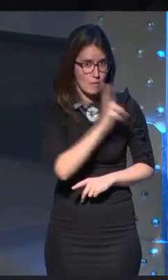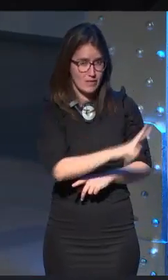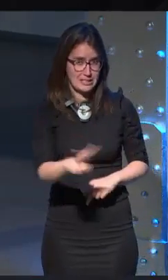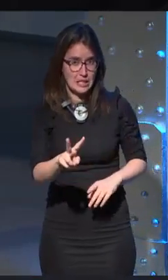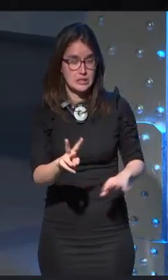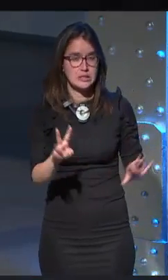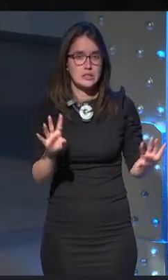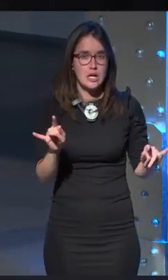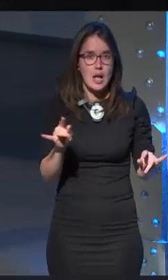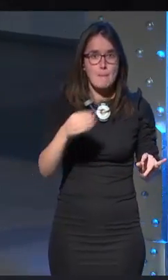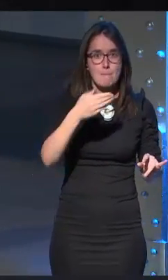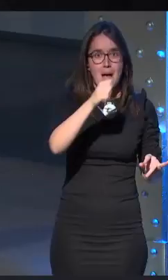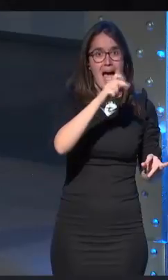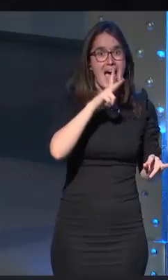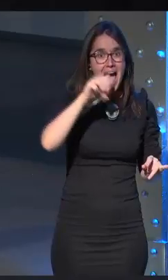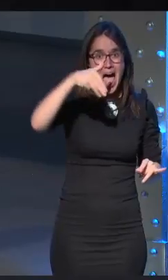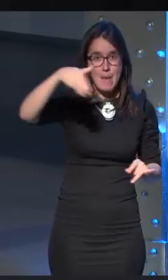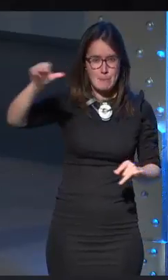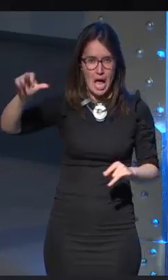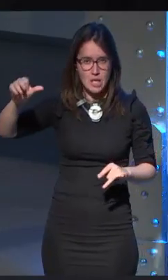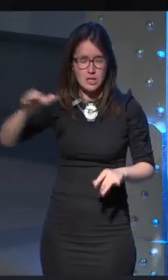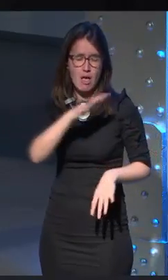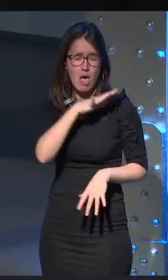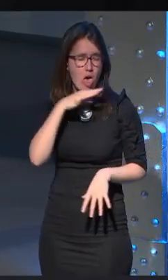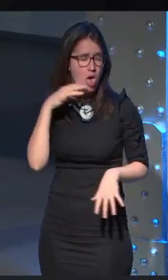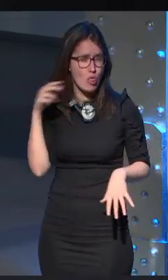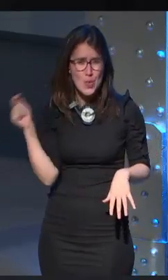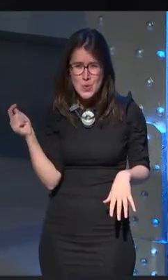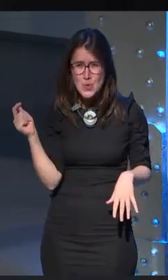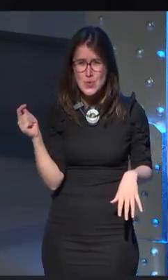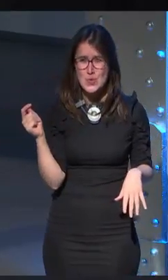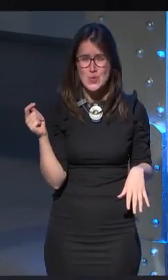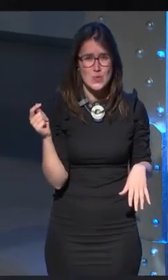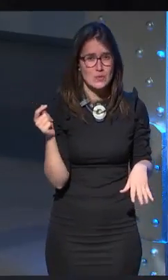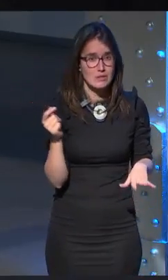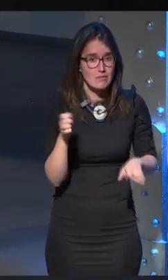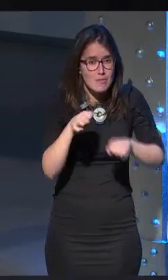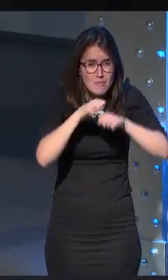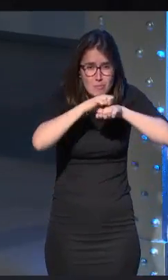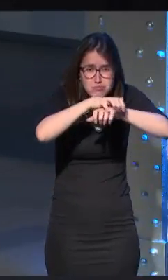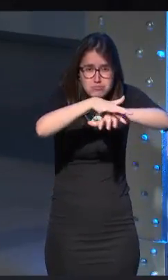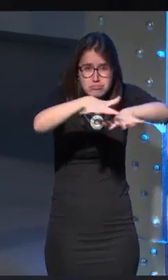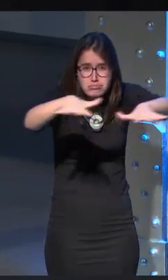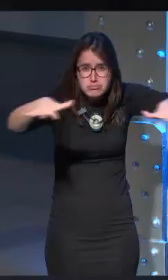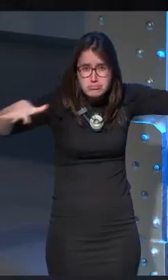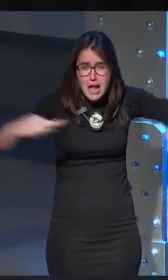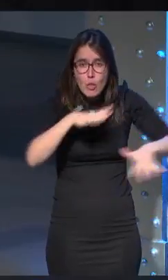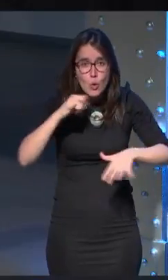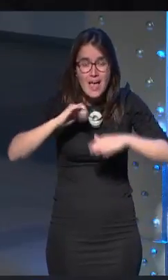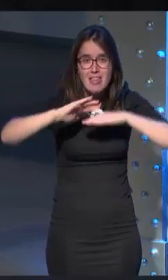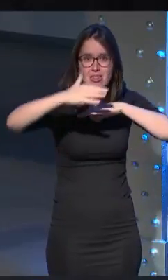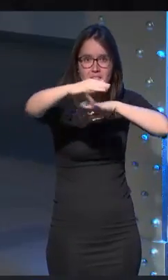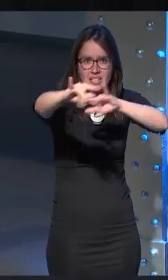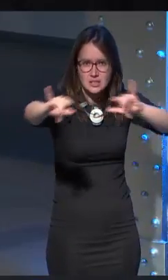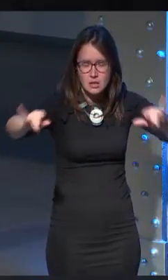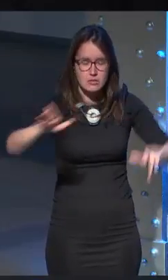The Bahamas is so blue and expansive that that's one of my favorites. Certainly the deserts are beautiful.